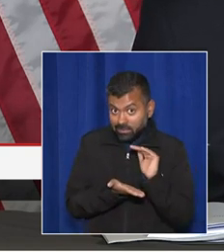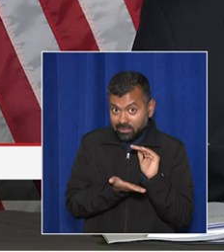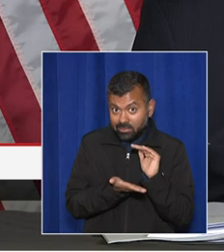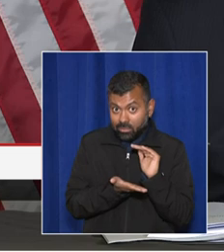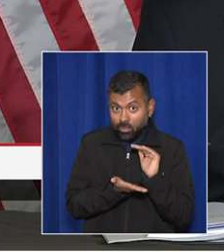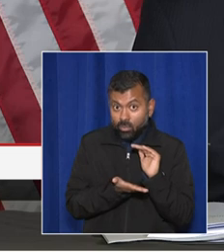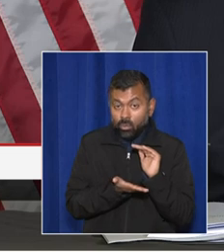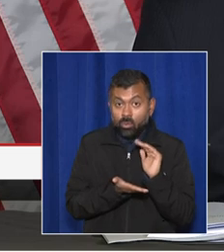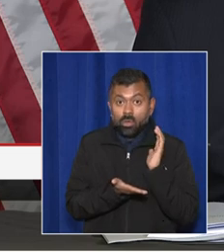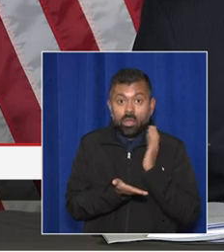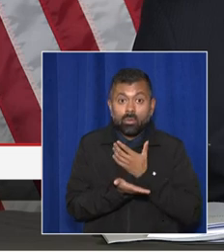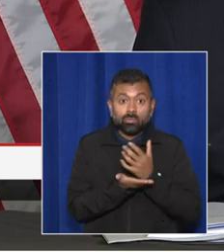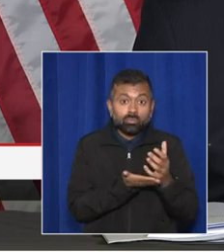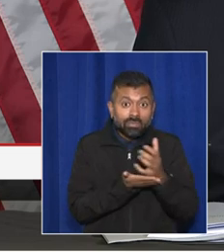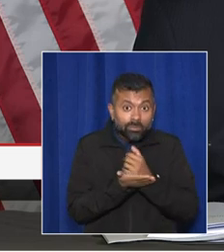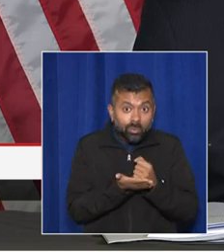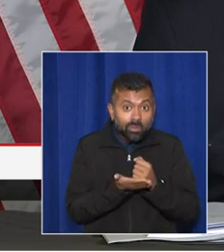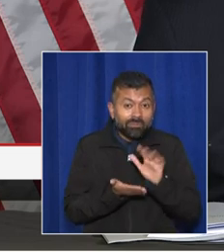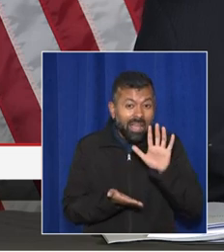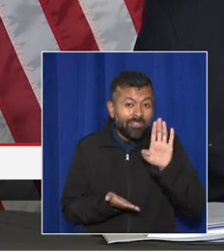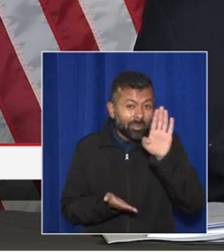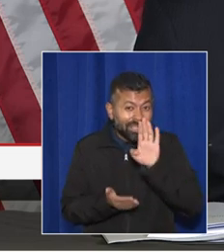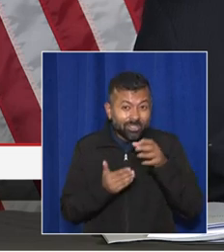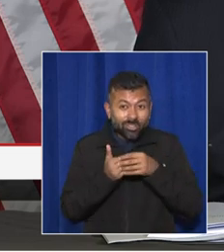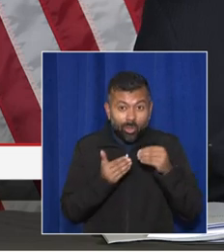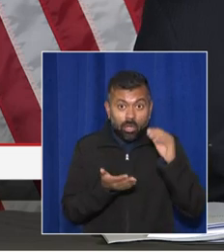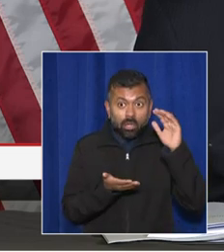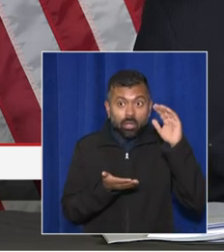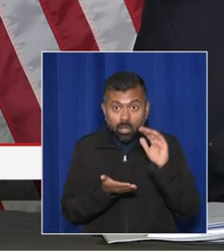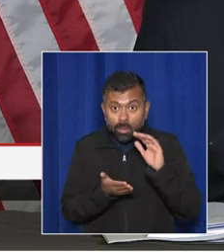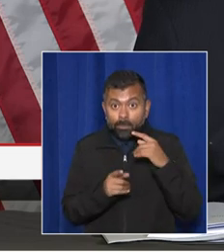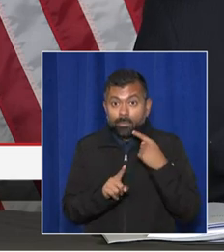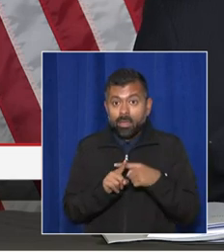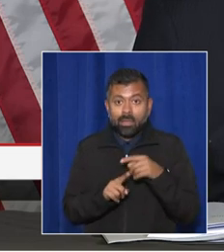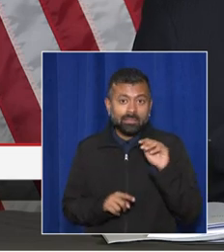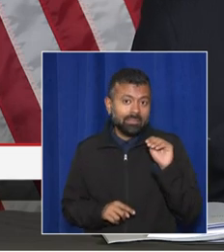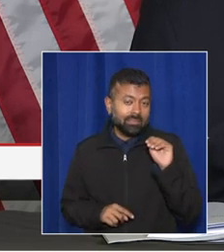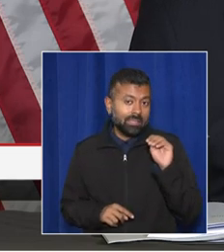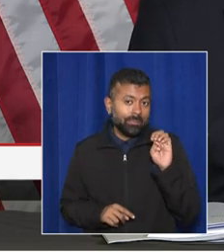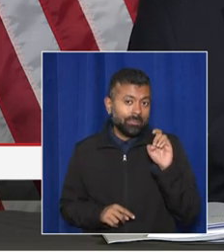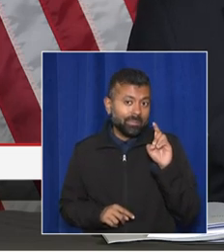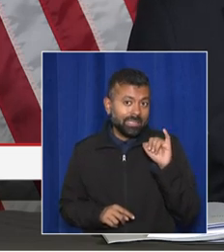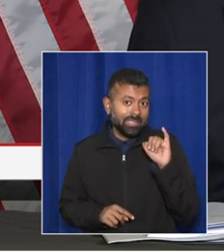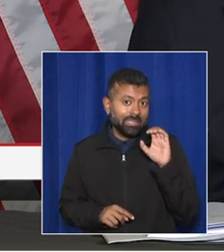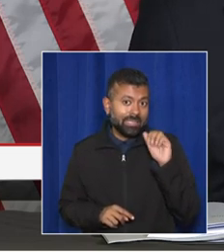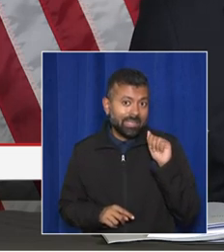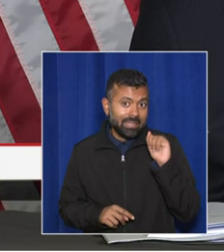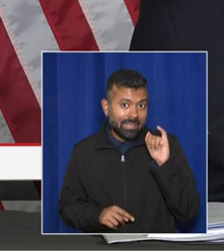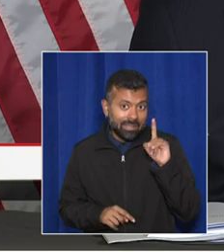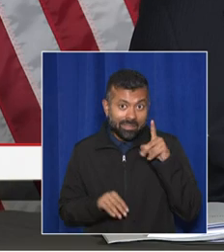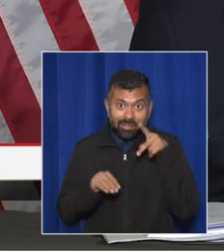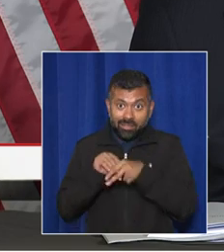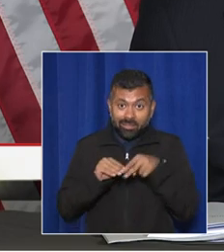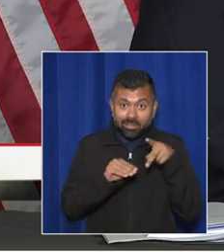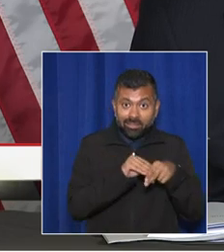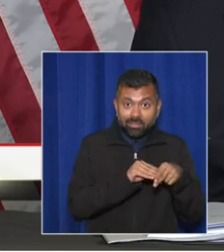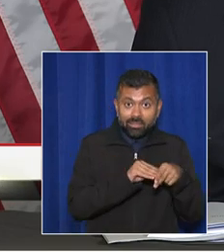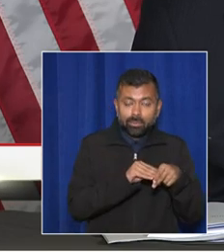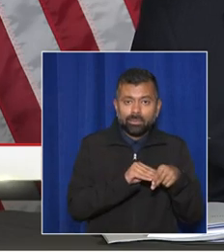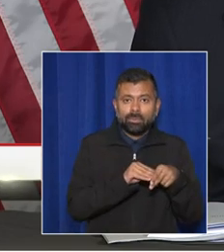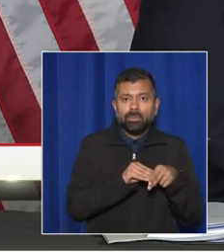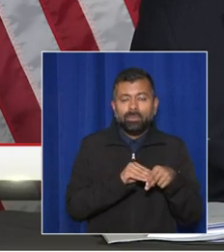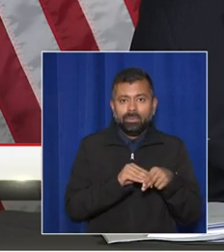of Medicaid cuts looming. That's what DC residents want me to be focused on, and they trust me to do